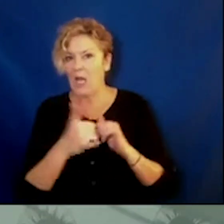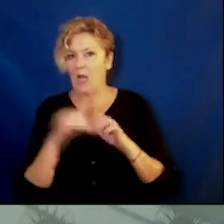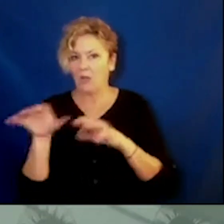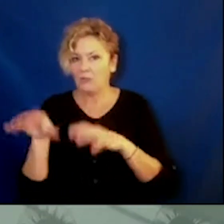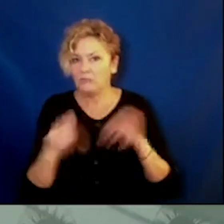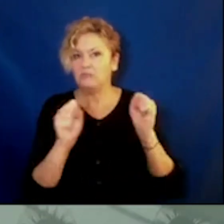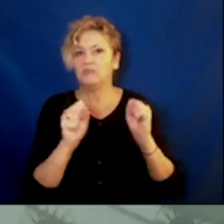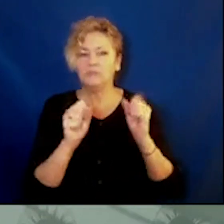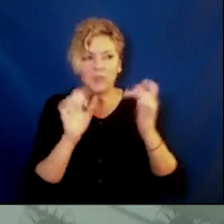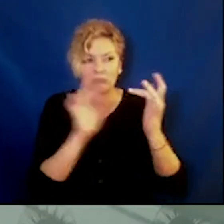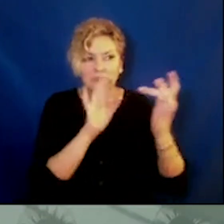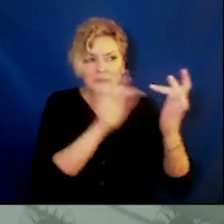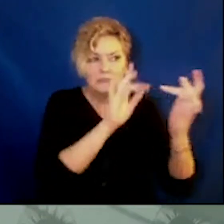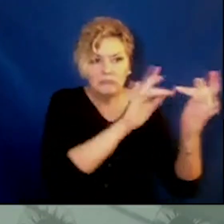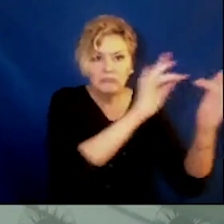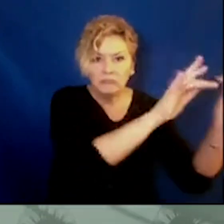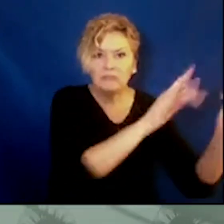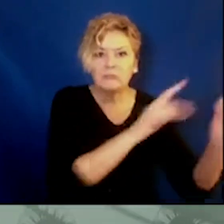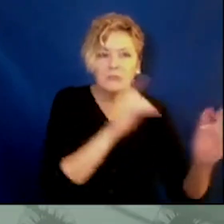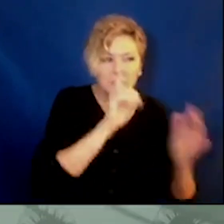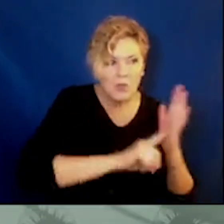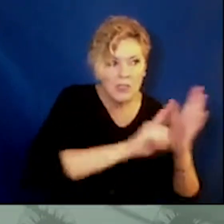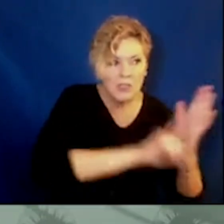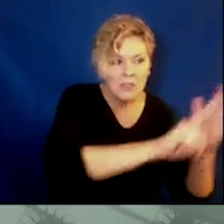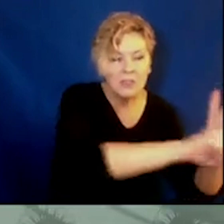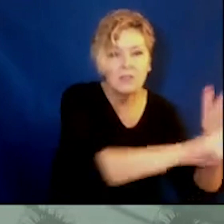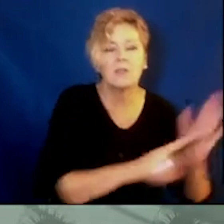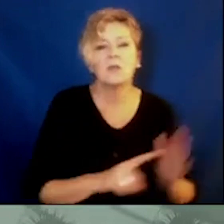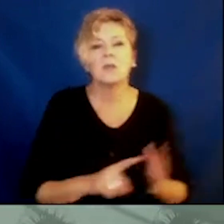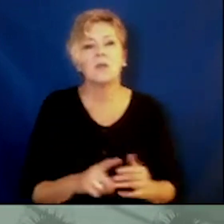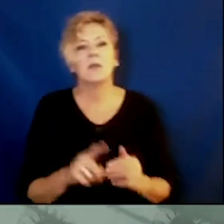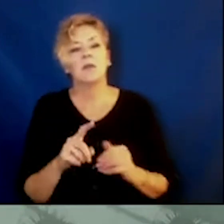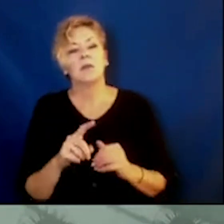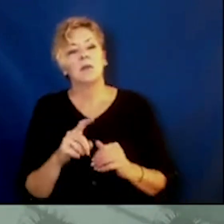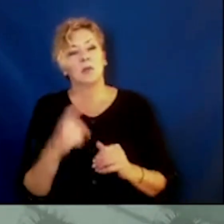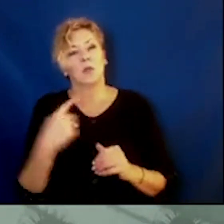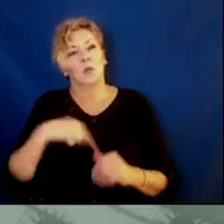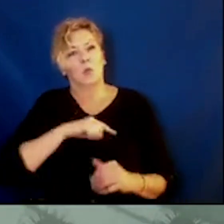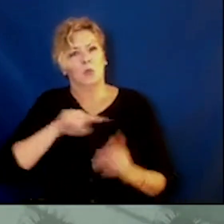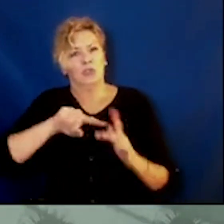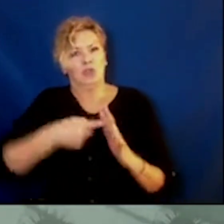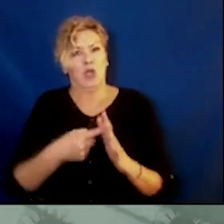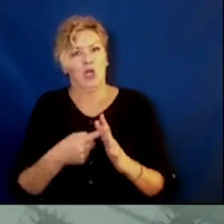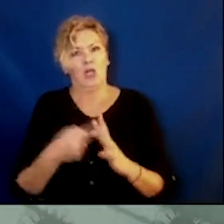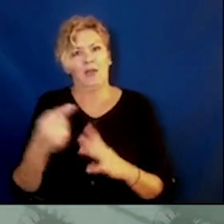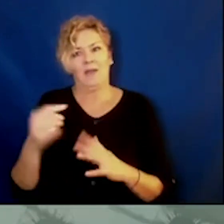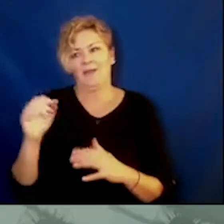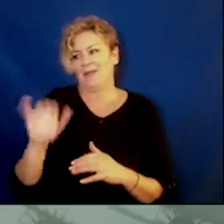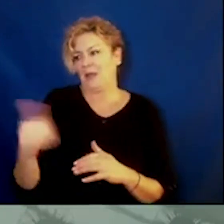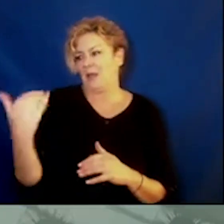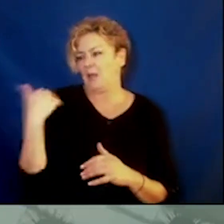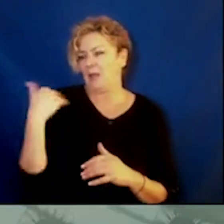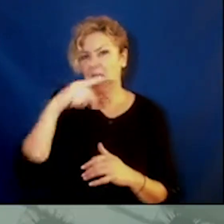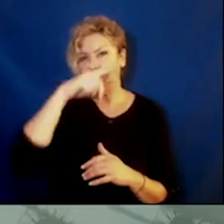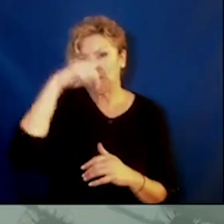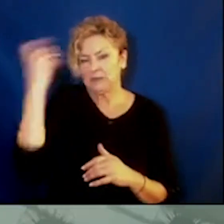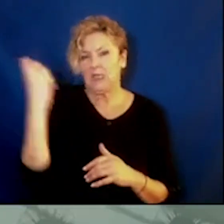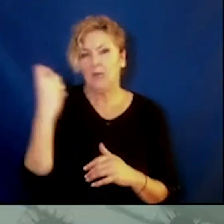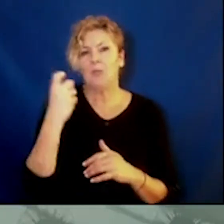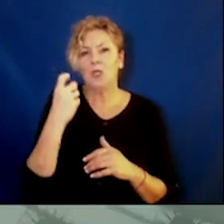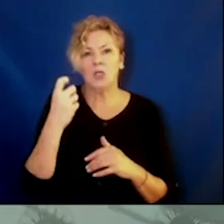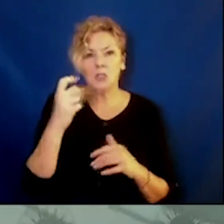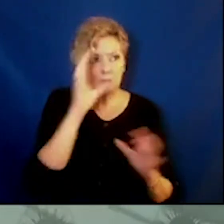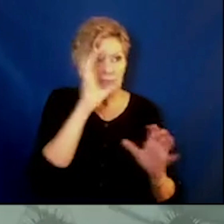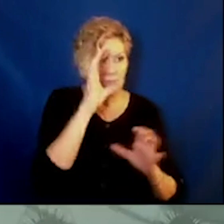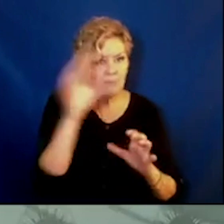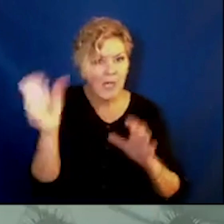it'll be more than 600, and why we're going to add 800 to 800 so that public health is able to do not just contact tracing but all the work that it does.